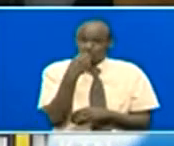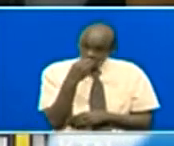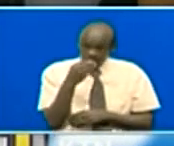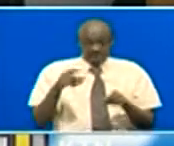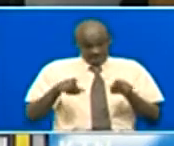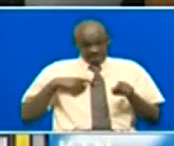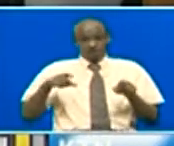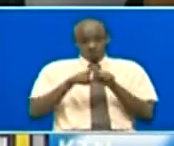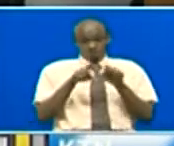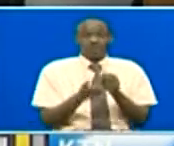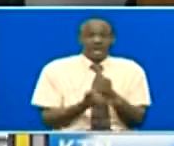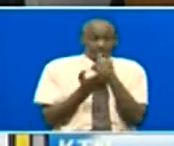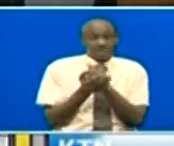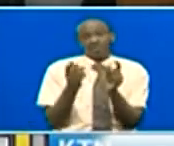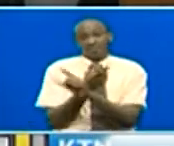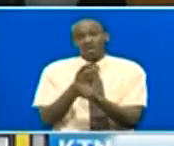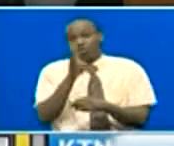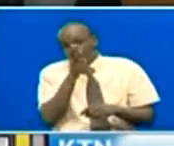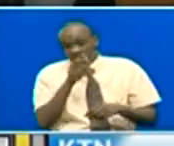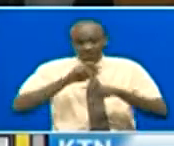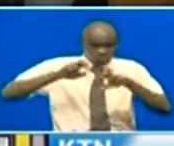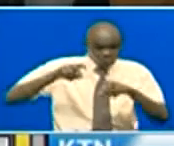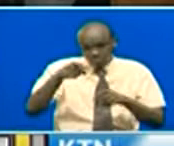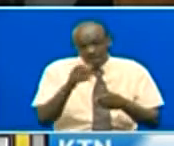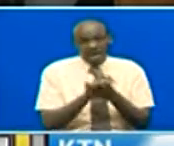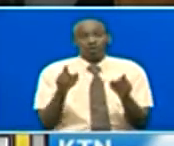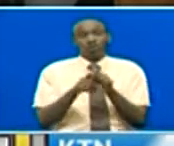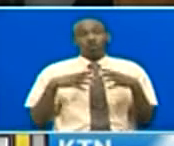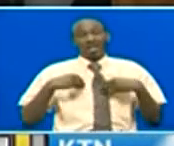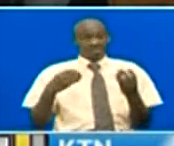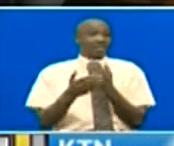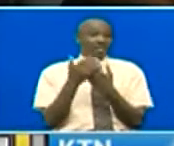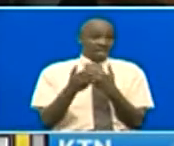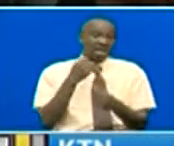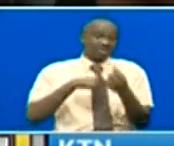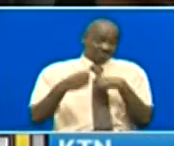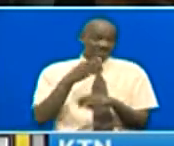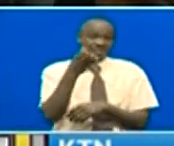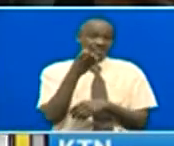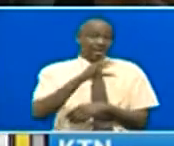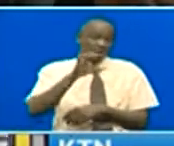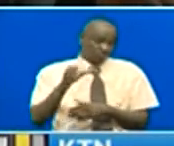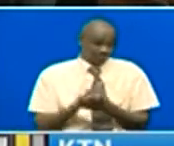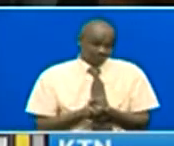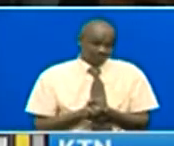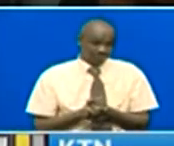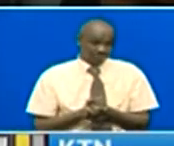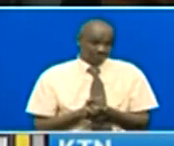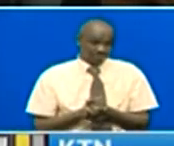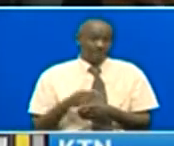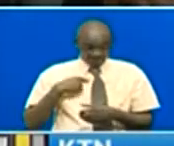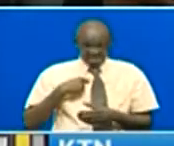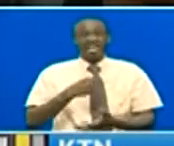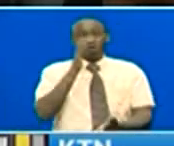we also keep enhancing water tracking and also healthy care activities at the counties. I can